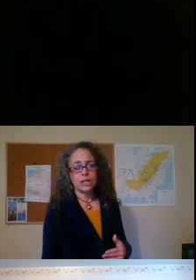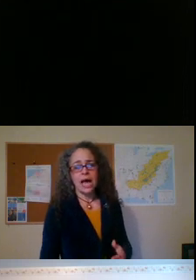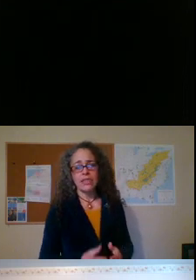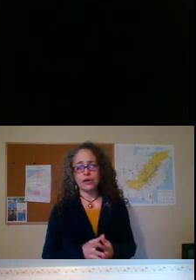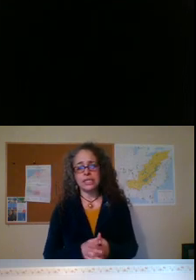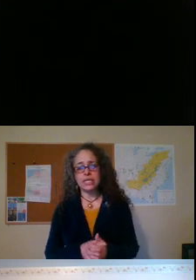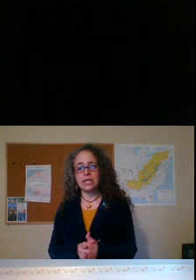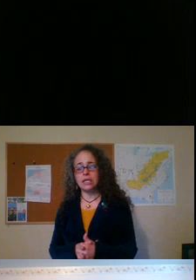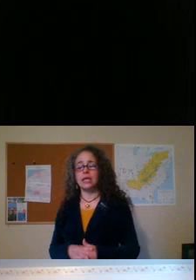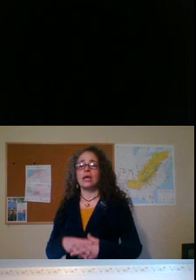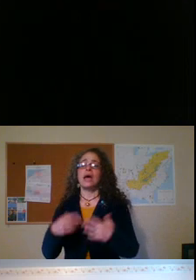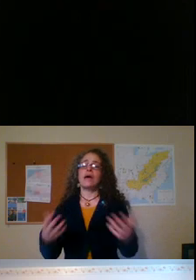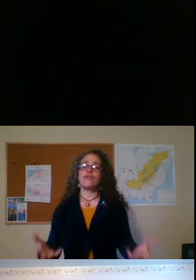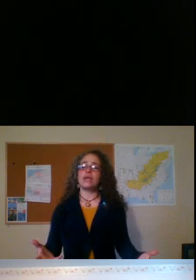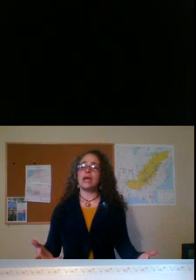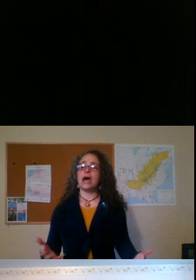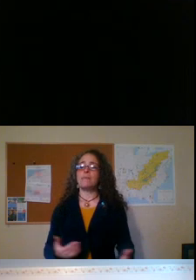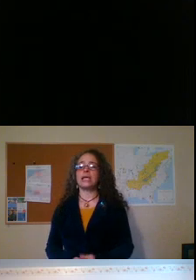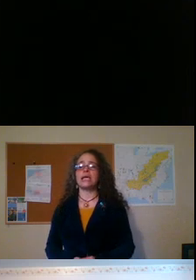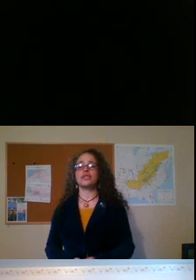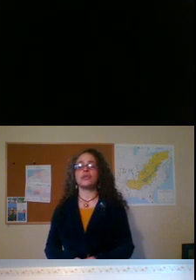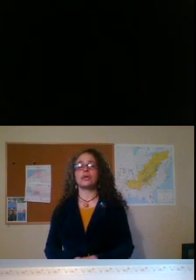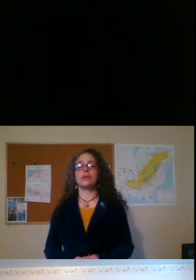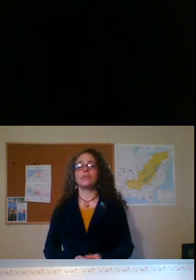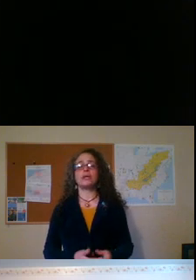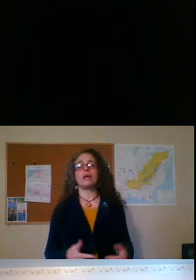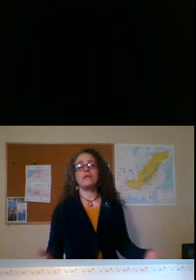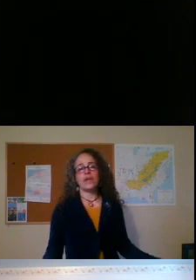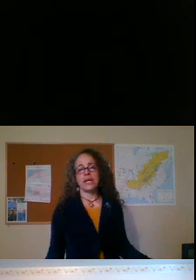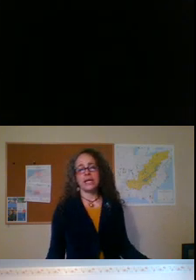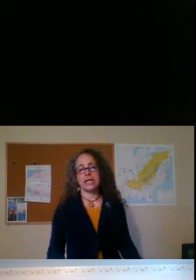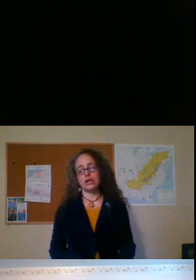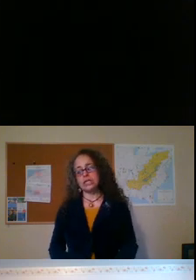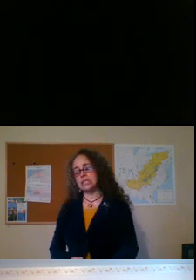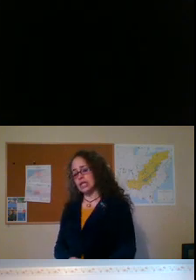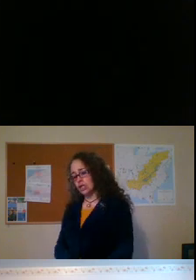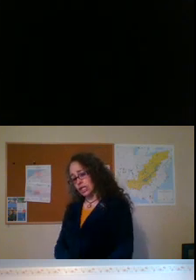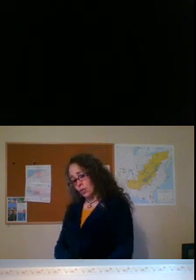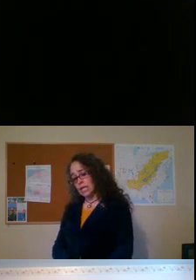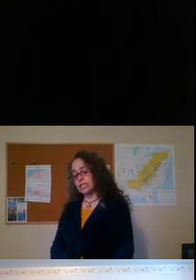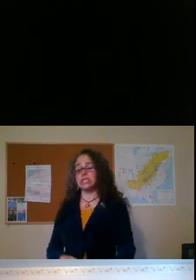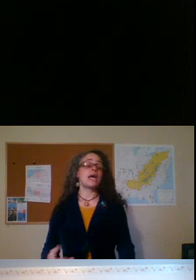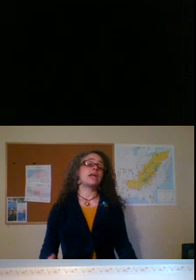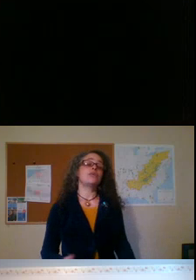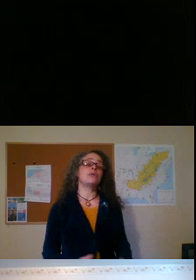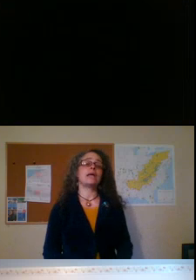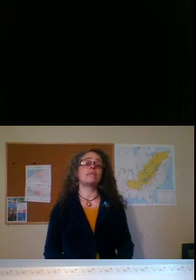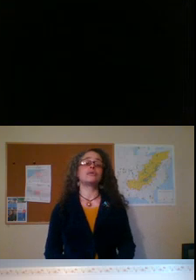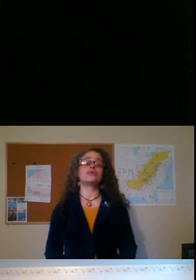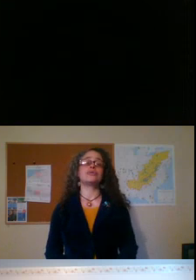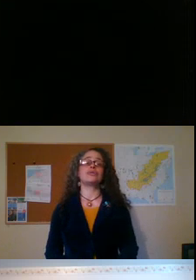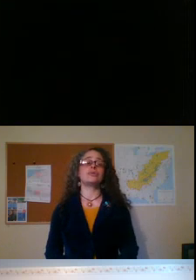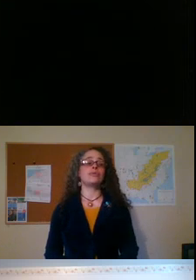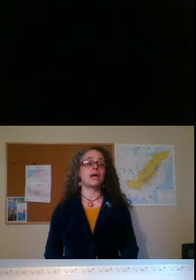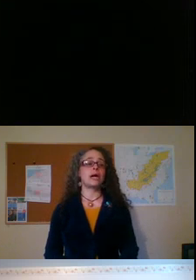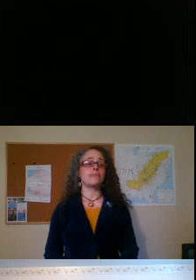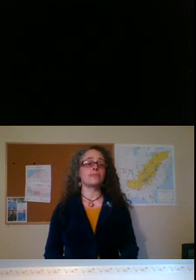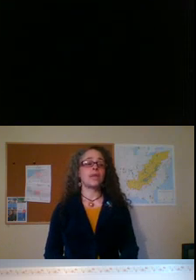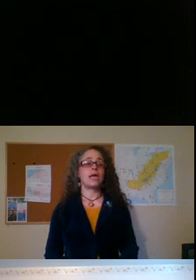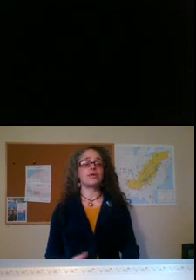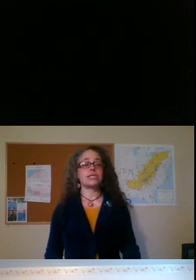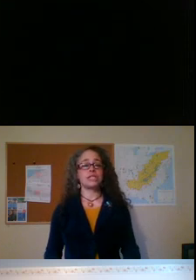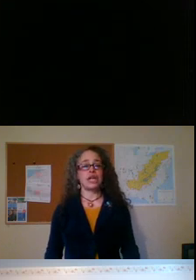tentatively July 13th, every applicant will be invited here to Southern Tier West, and you will be able to